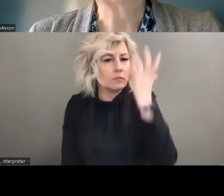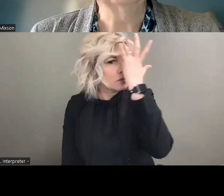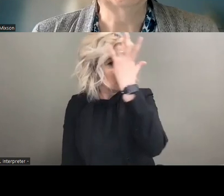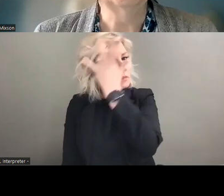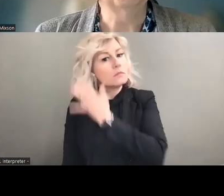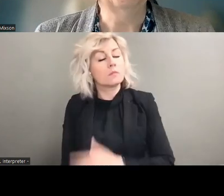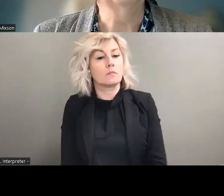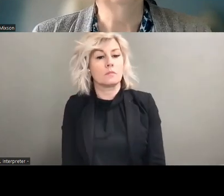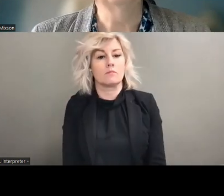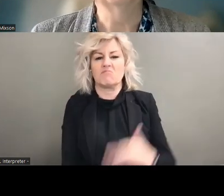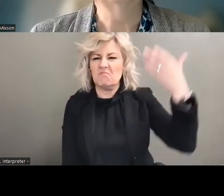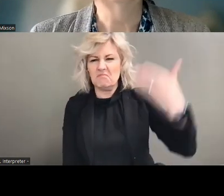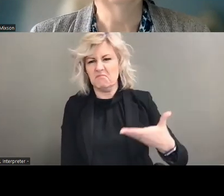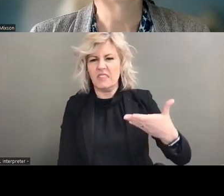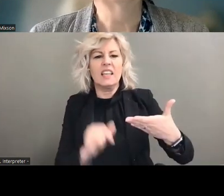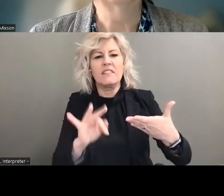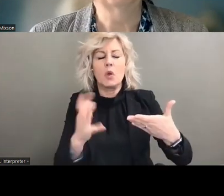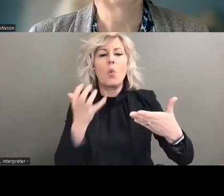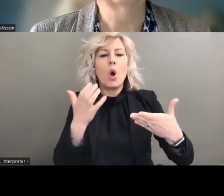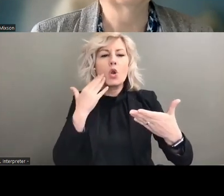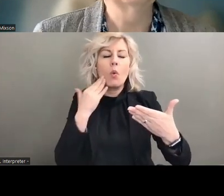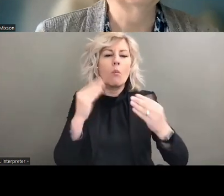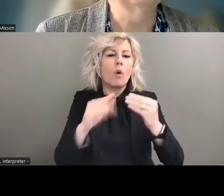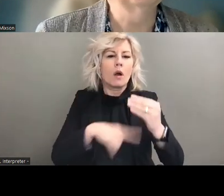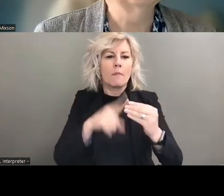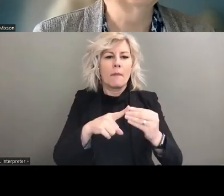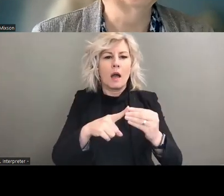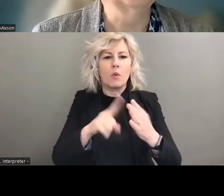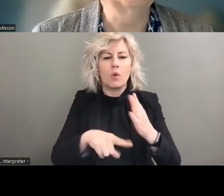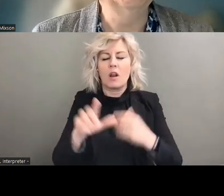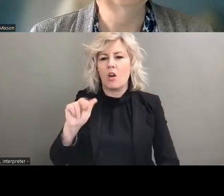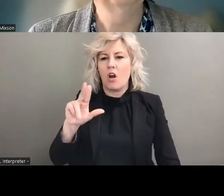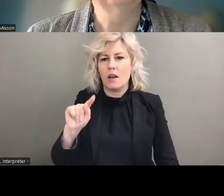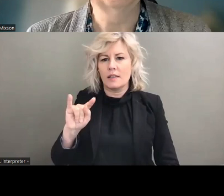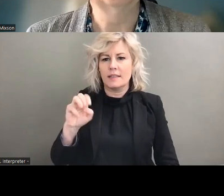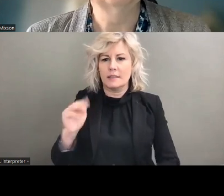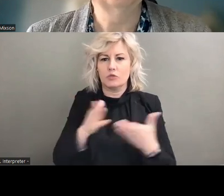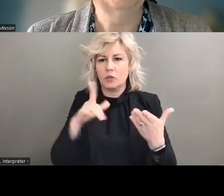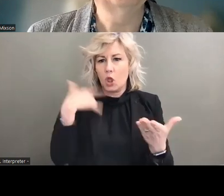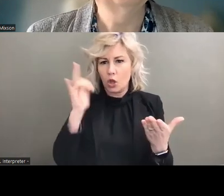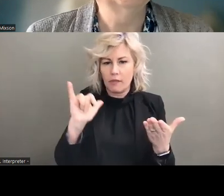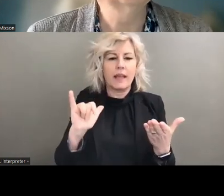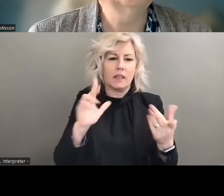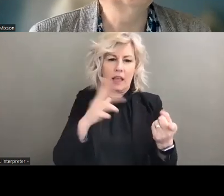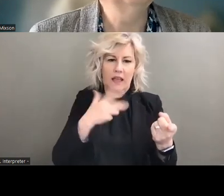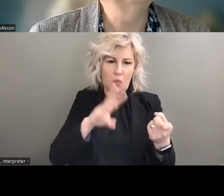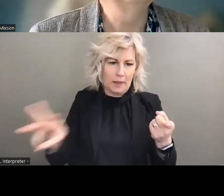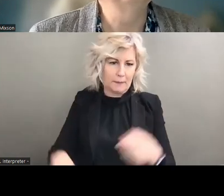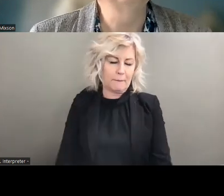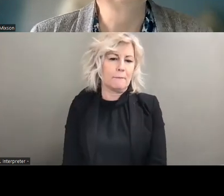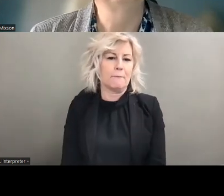And you can look here about, if you're wanting to know a little bit about what our autism services look like, we've got a link for that. Next